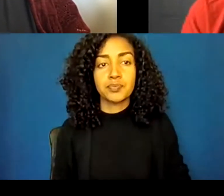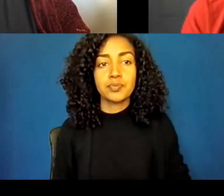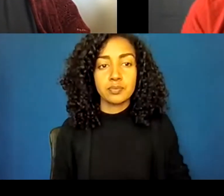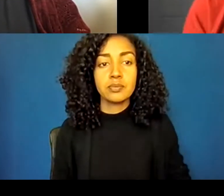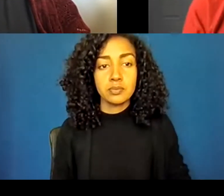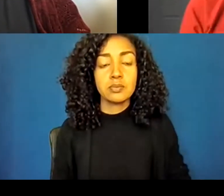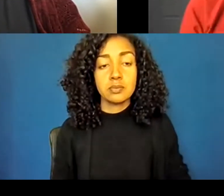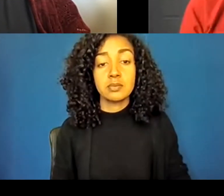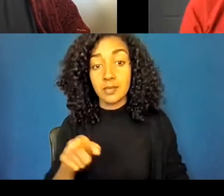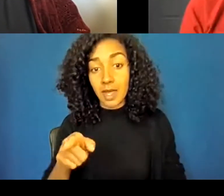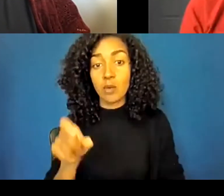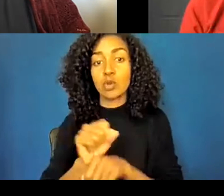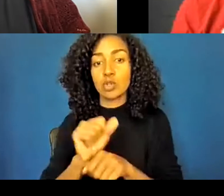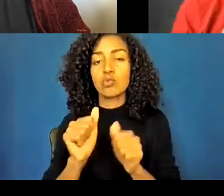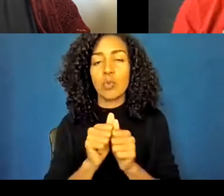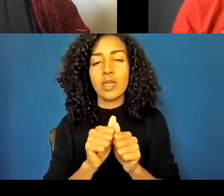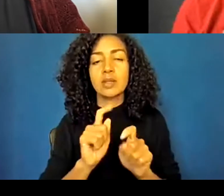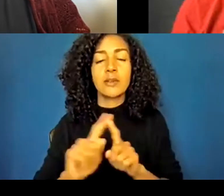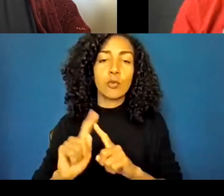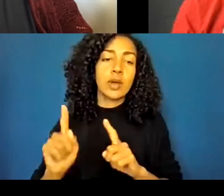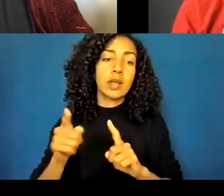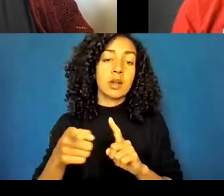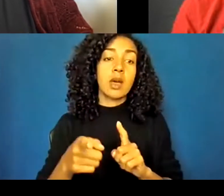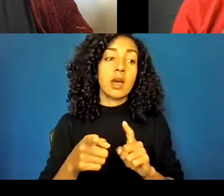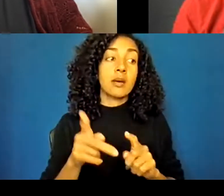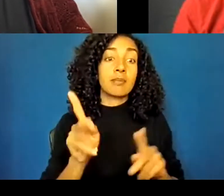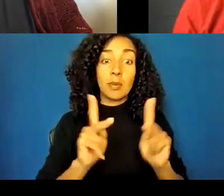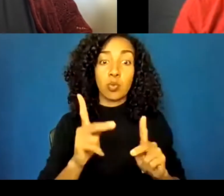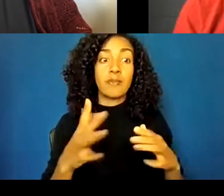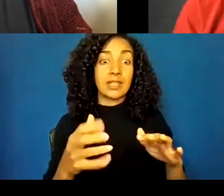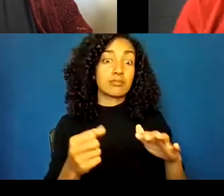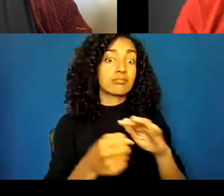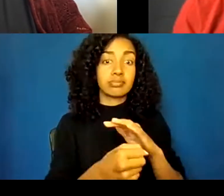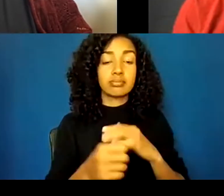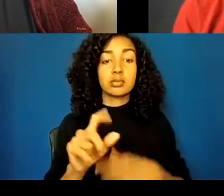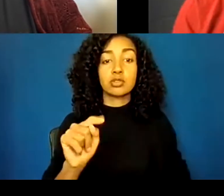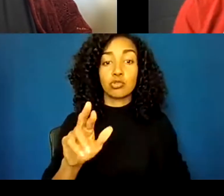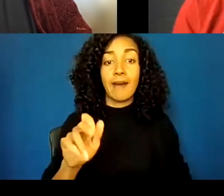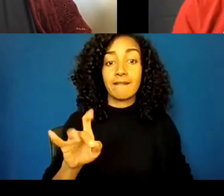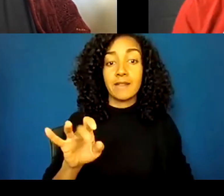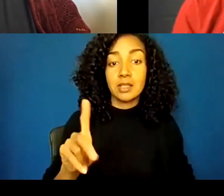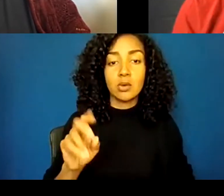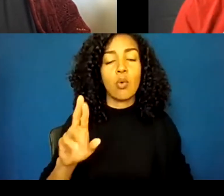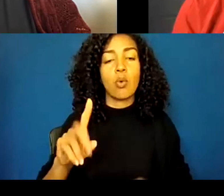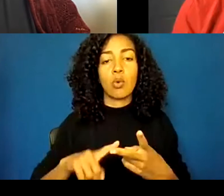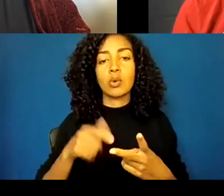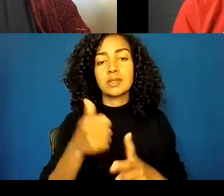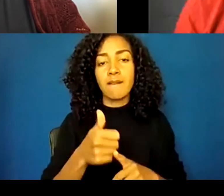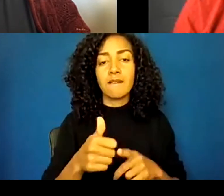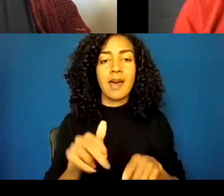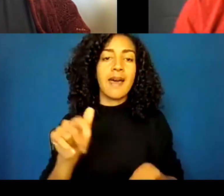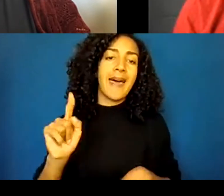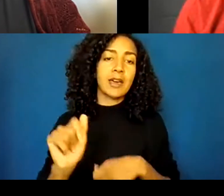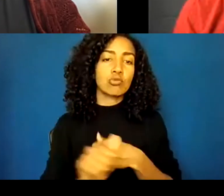with trafficked and vulnerable adults or children under 24.